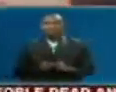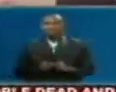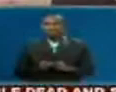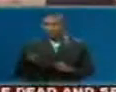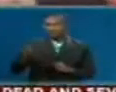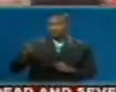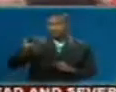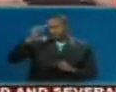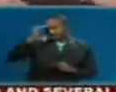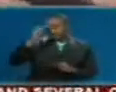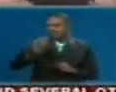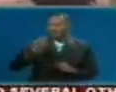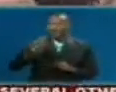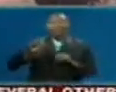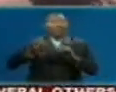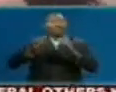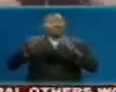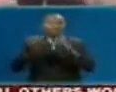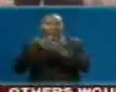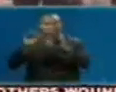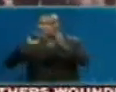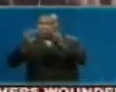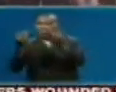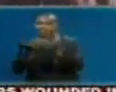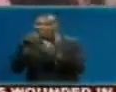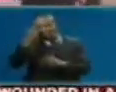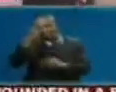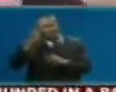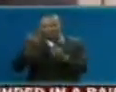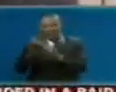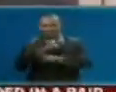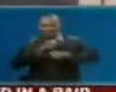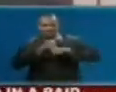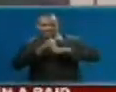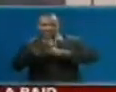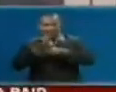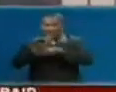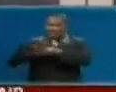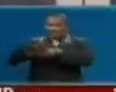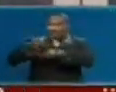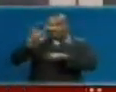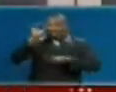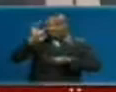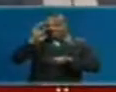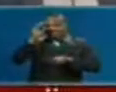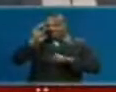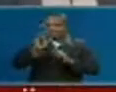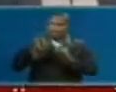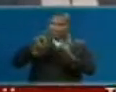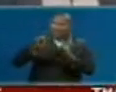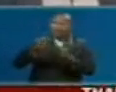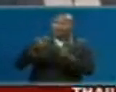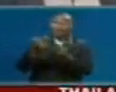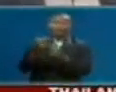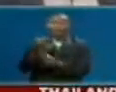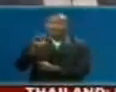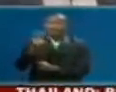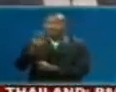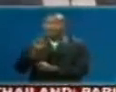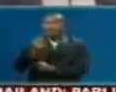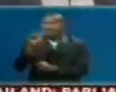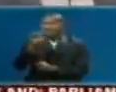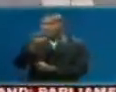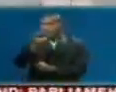visit to Beijing, the minister launched new offices to the Ghana Defense Advisor to China, donated to the Ghana Embassy